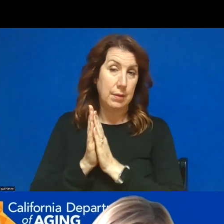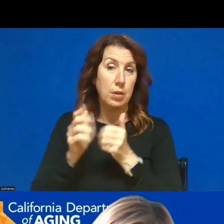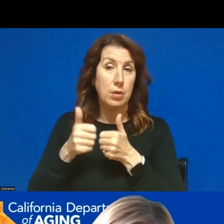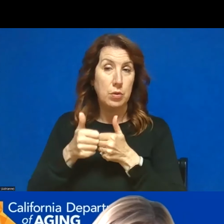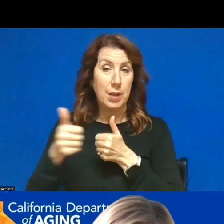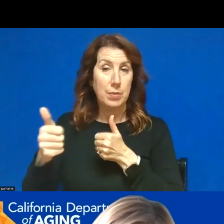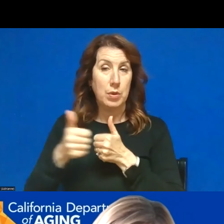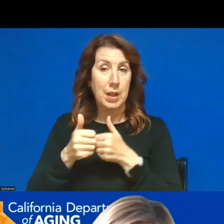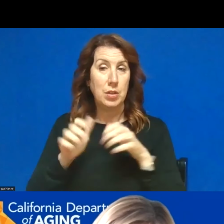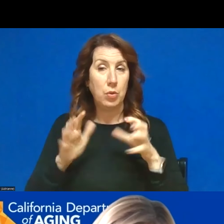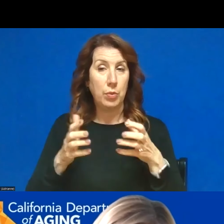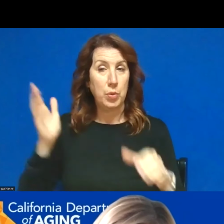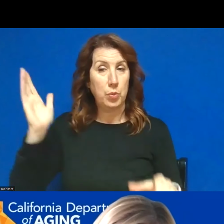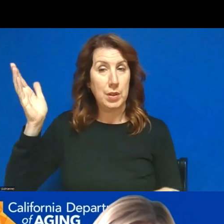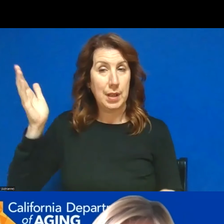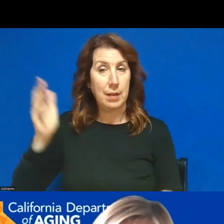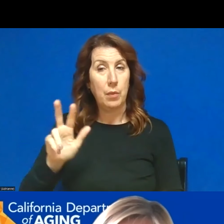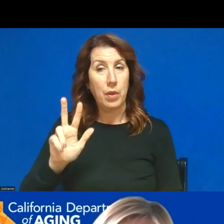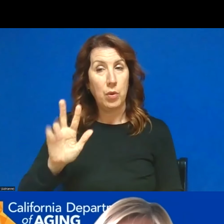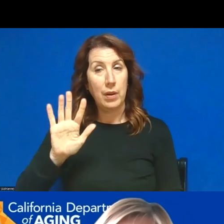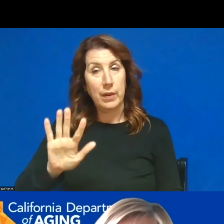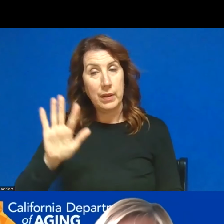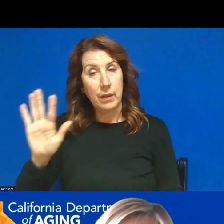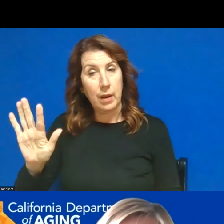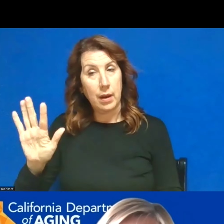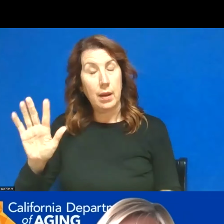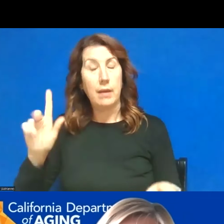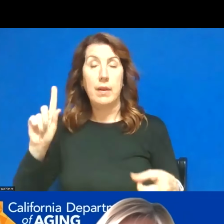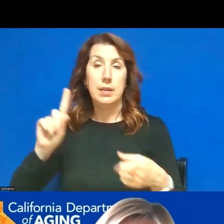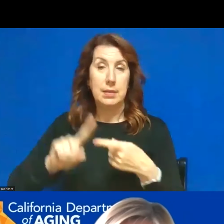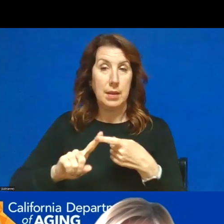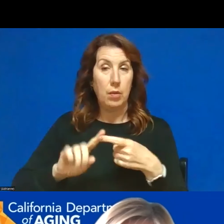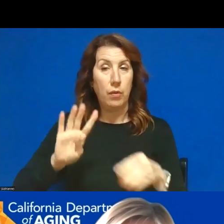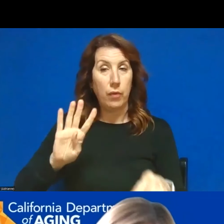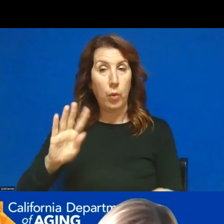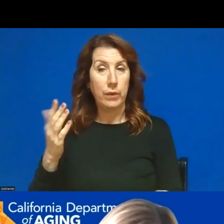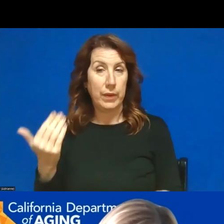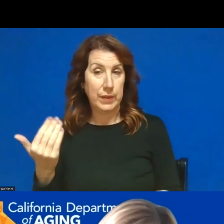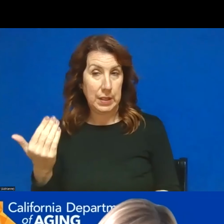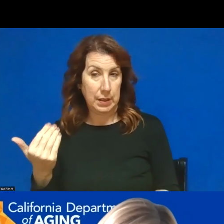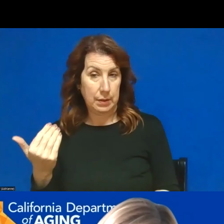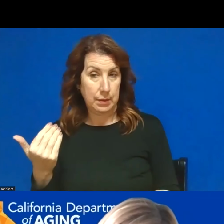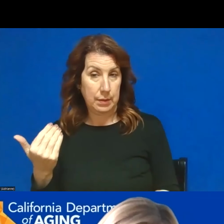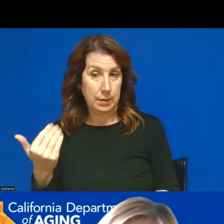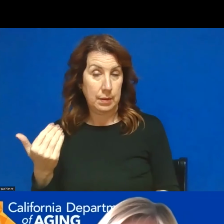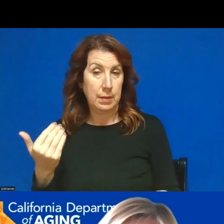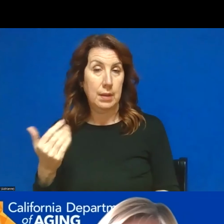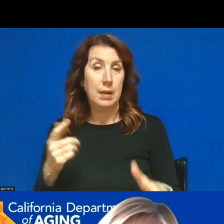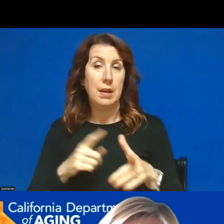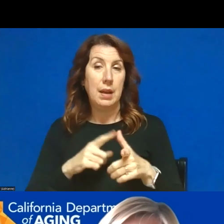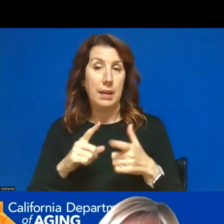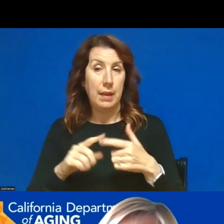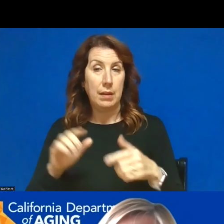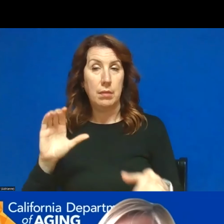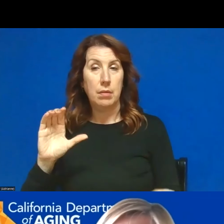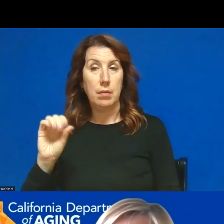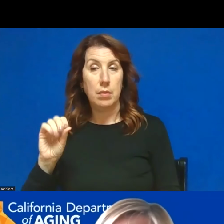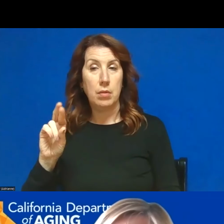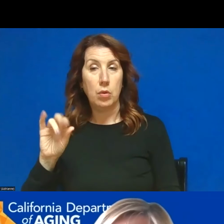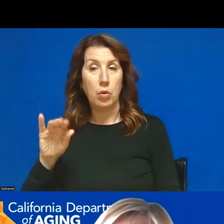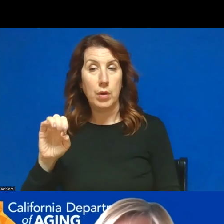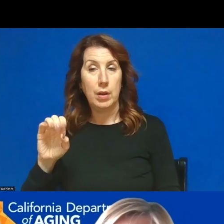transportation group to present from 3:55 until 4:15. We'll then hear from Corinne Buchanan.